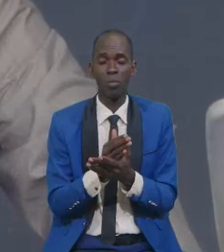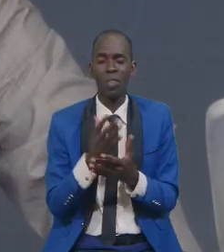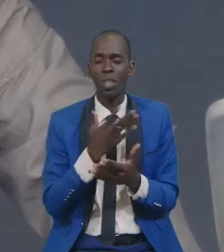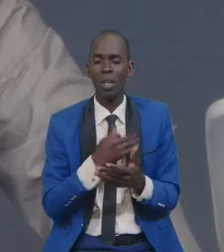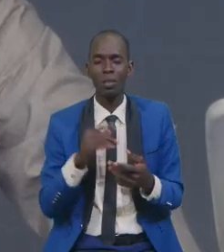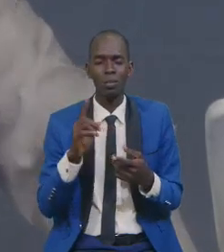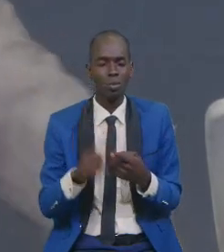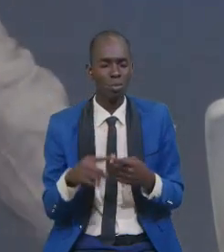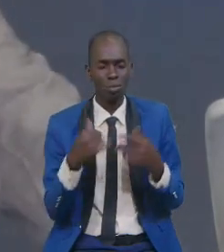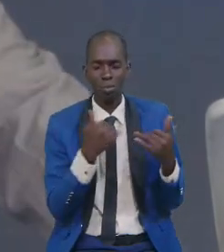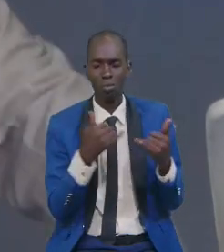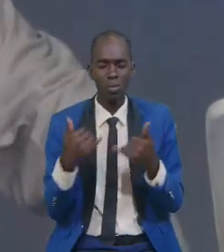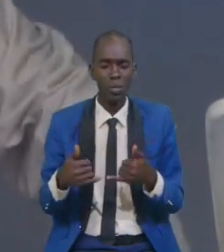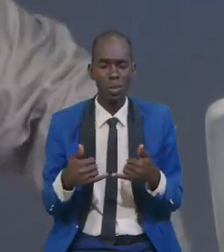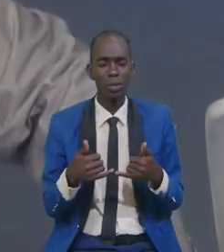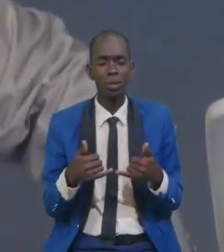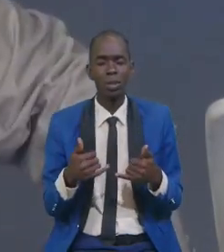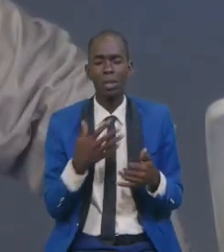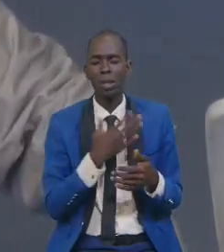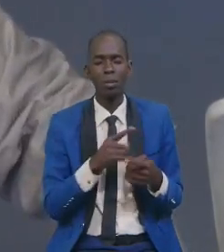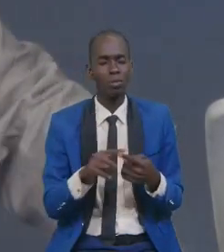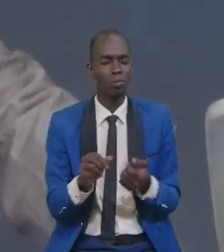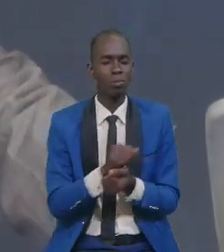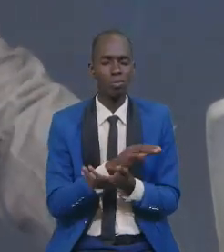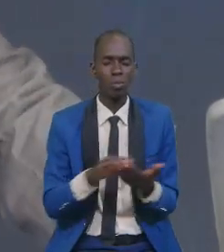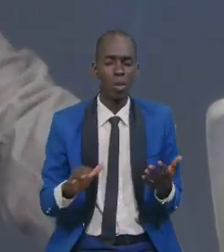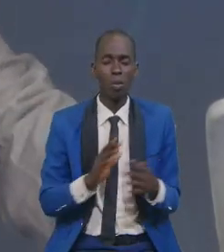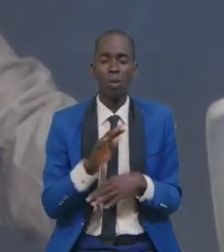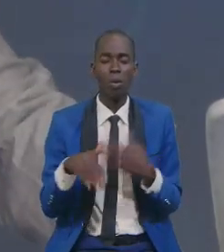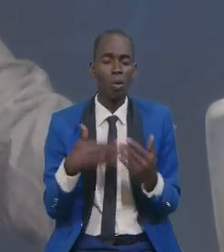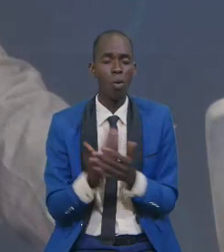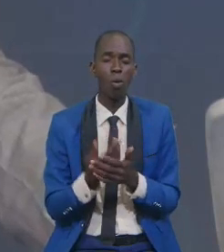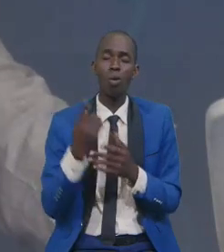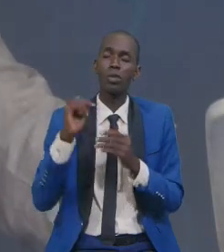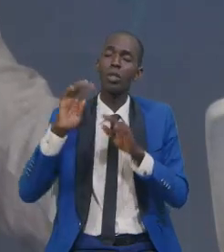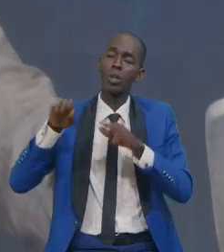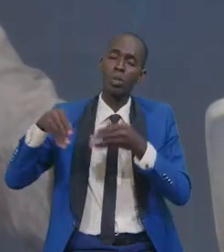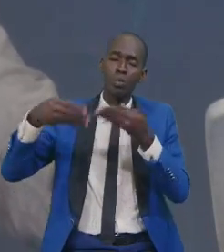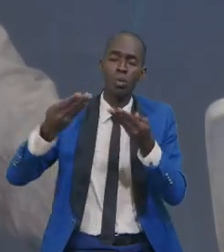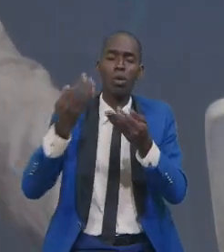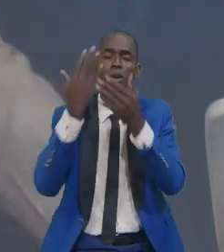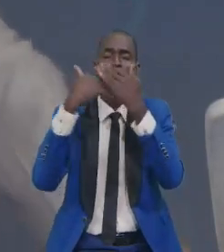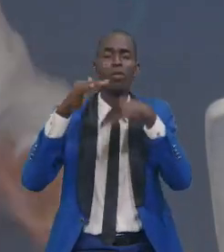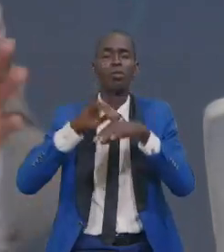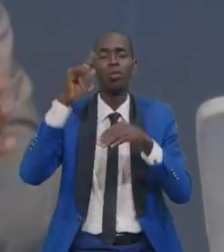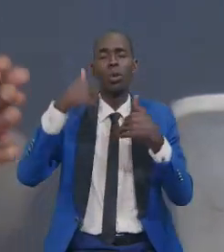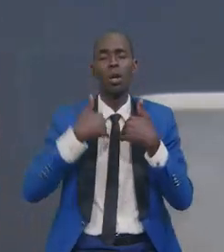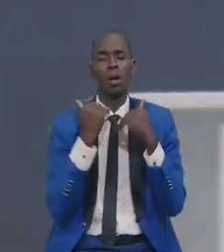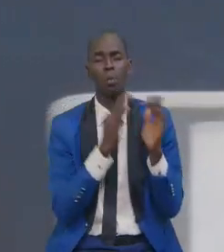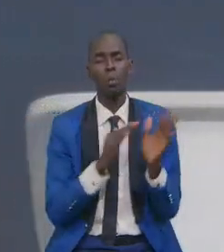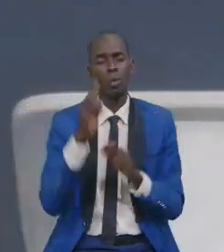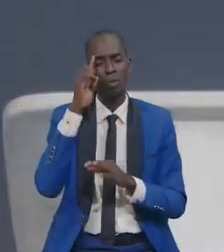gamble and to rubbish all the provision of heaven that you have for us. Lord, we